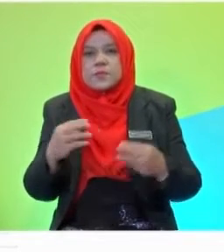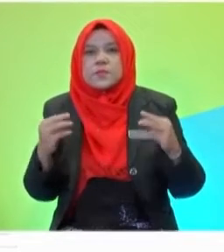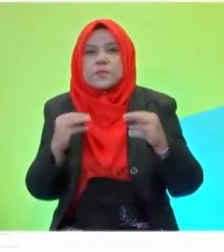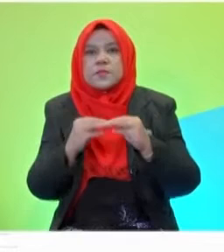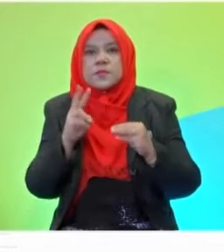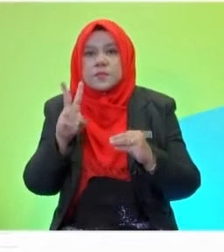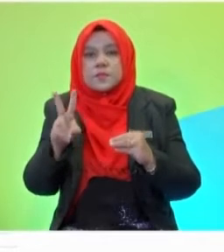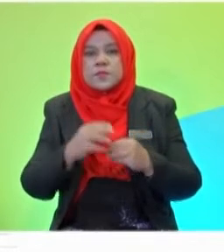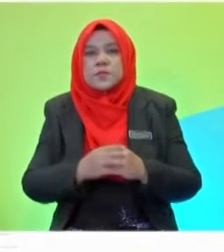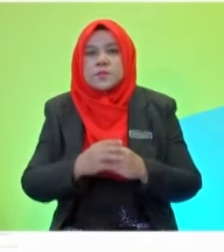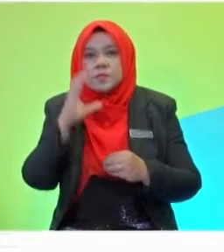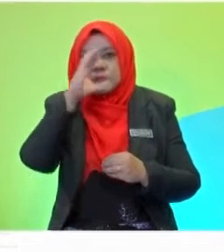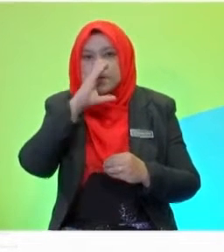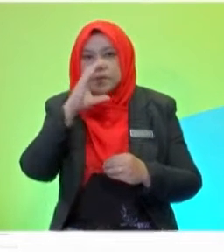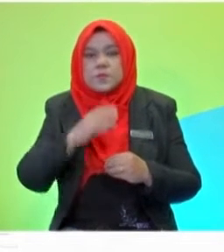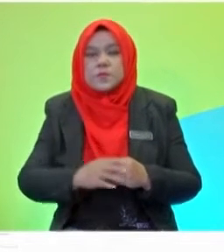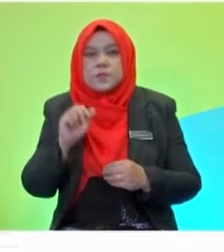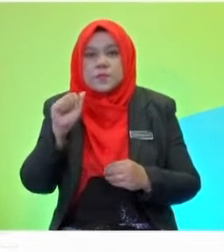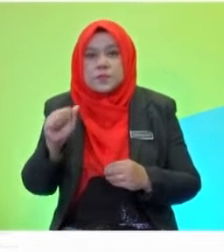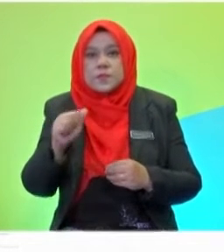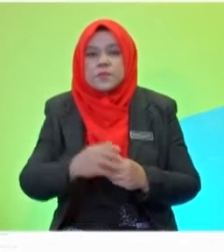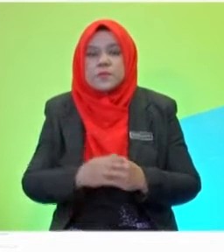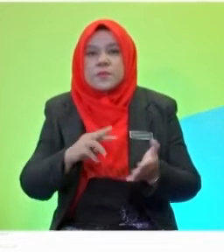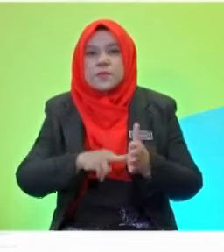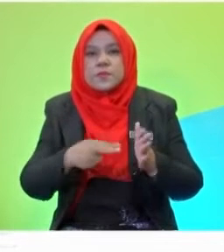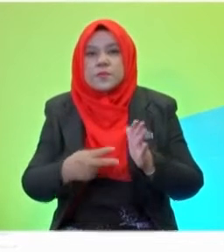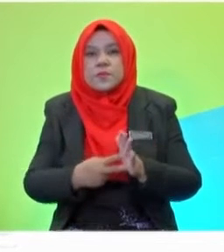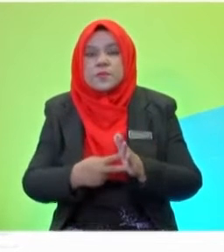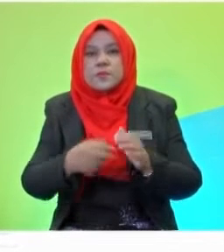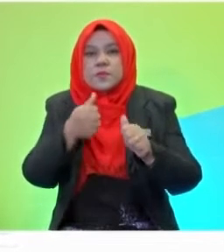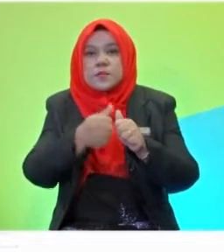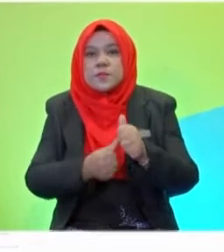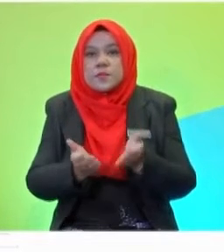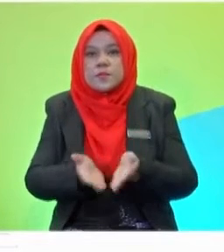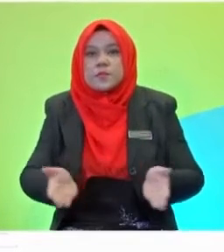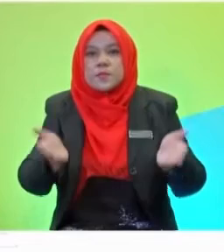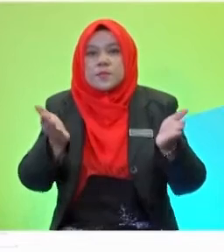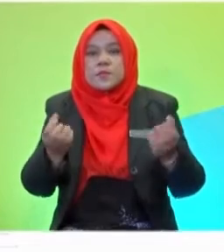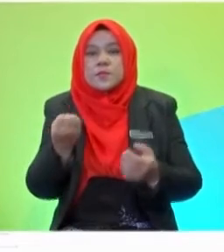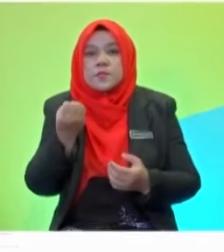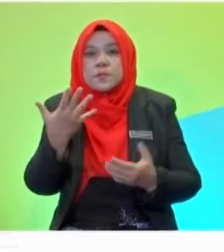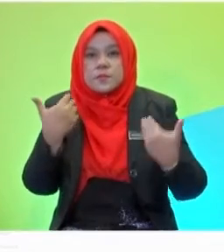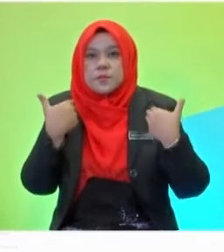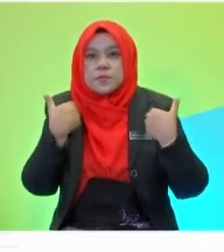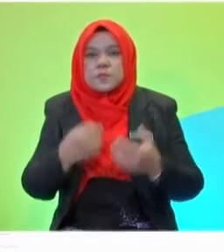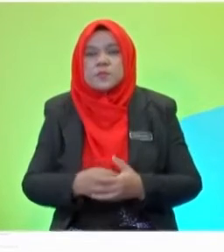2. So, how to find A? So, to find A means in each container there are How many pencil, Chris?